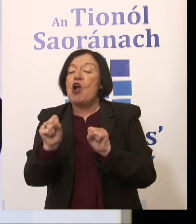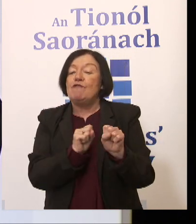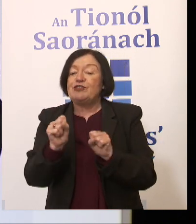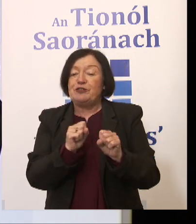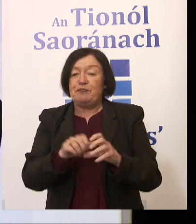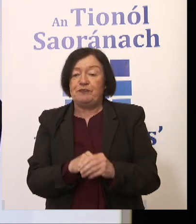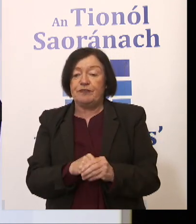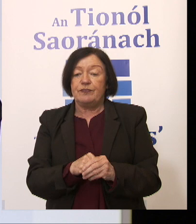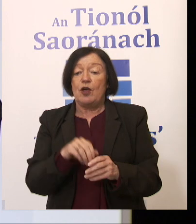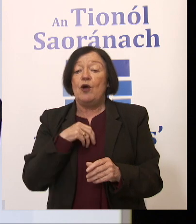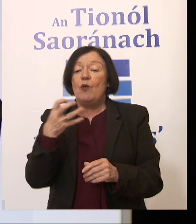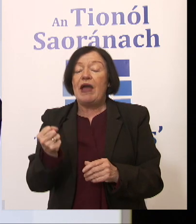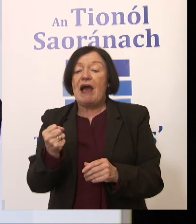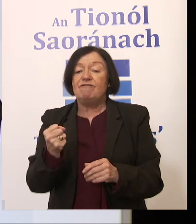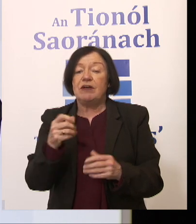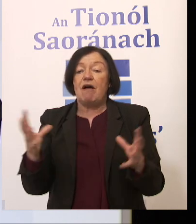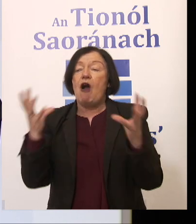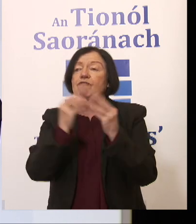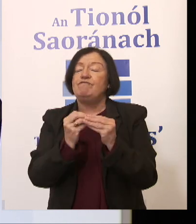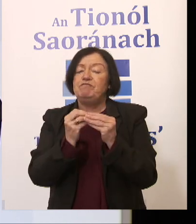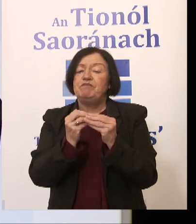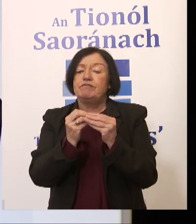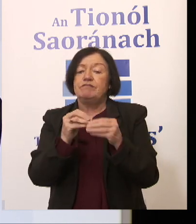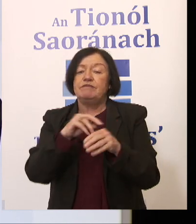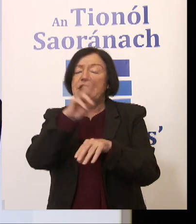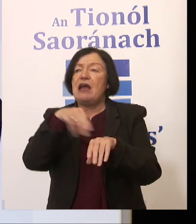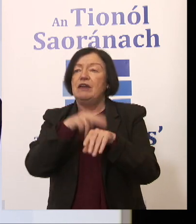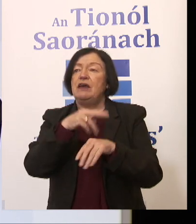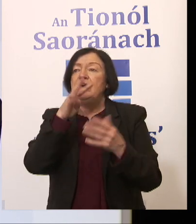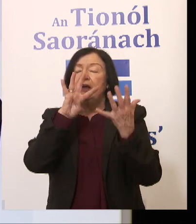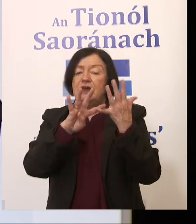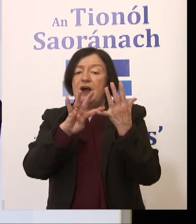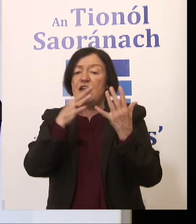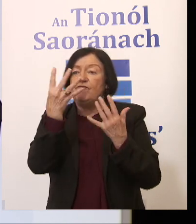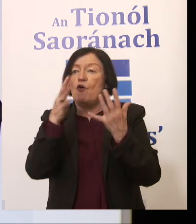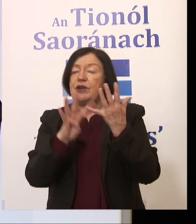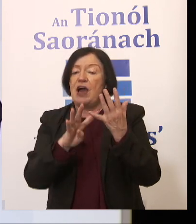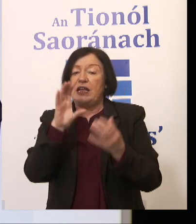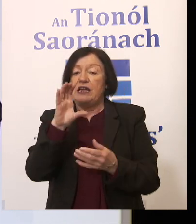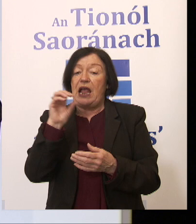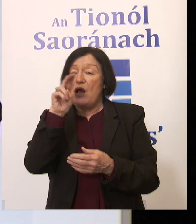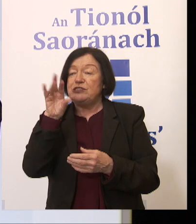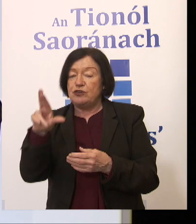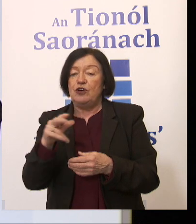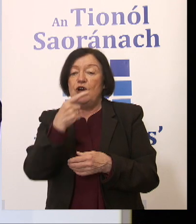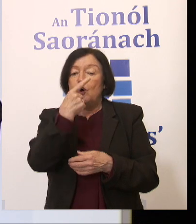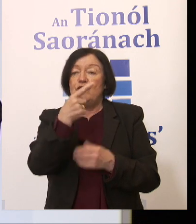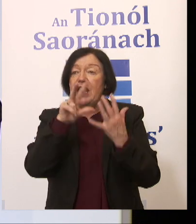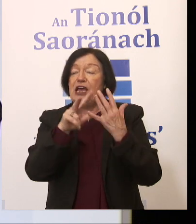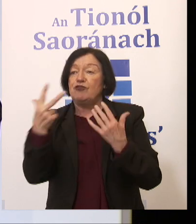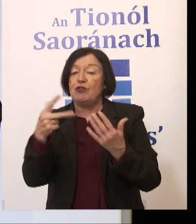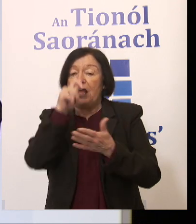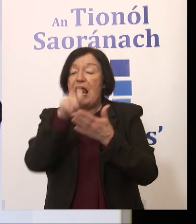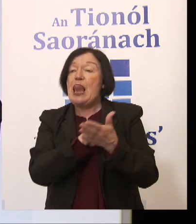So nationally, we have a total of 949 councillors, with 183 of those elected